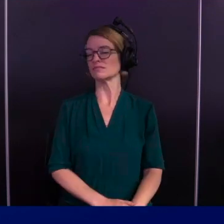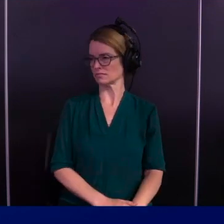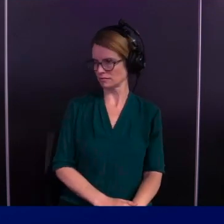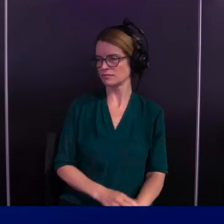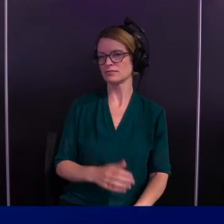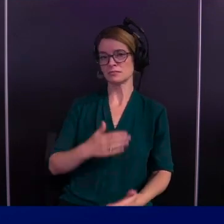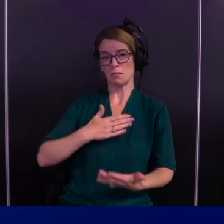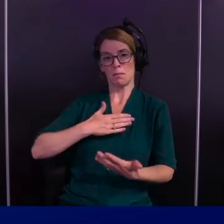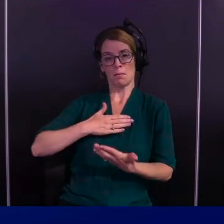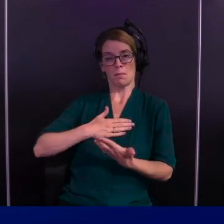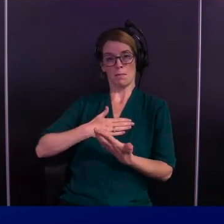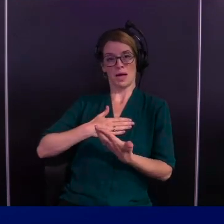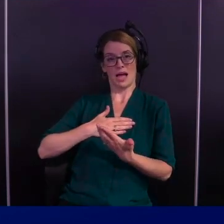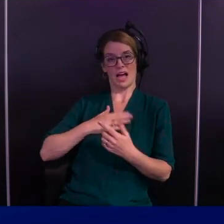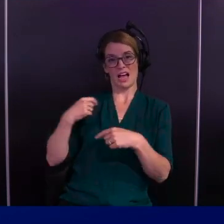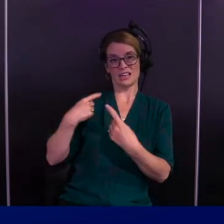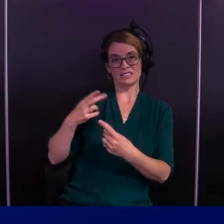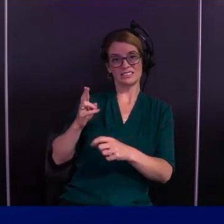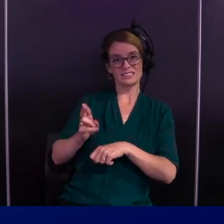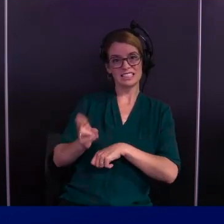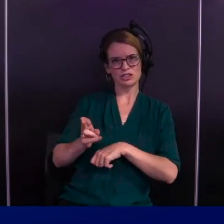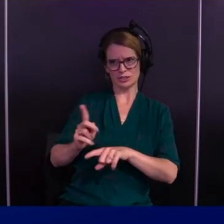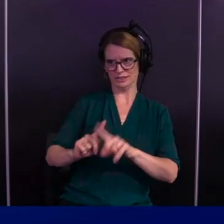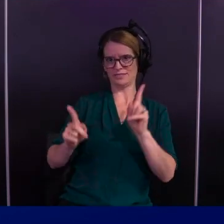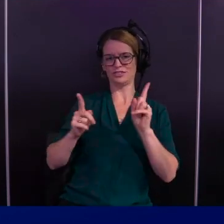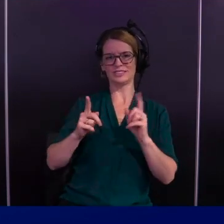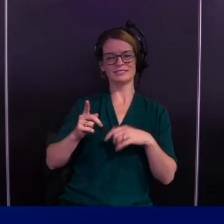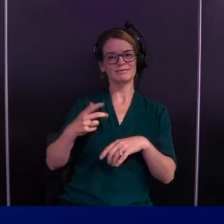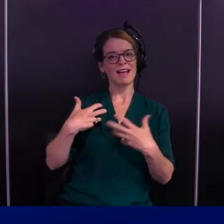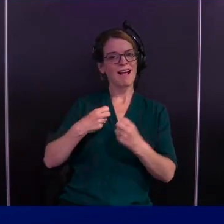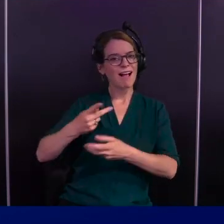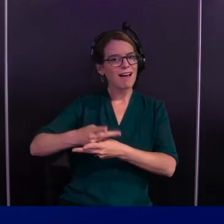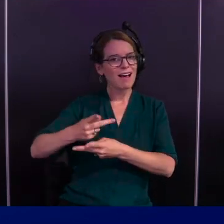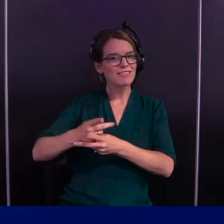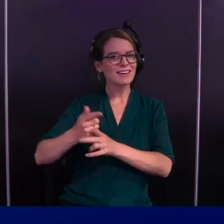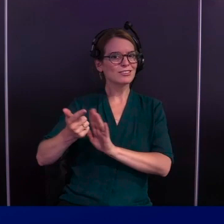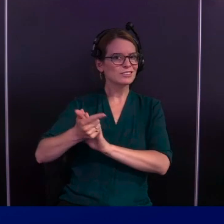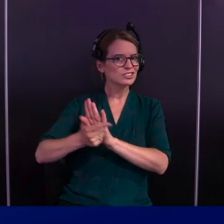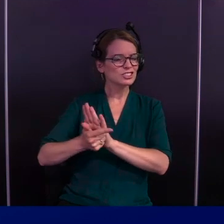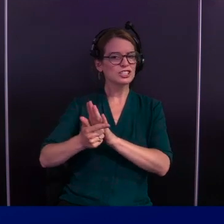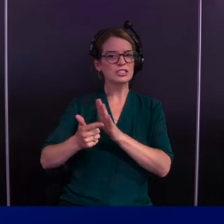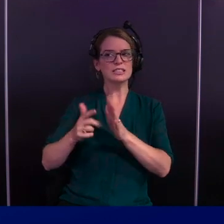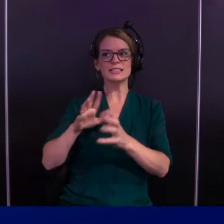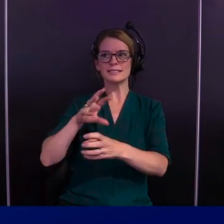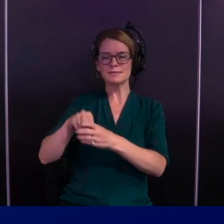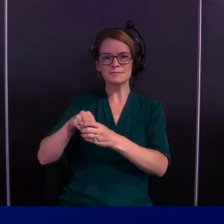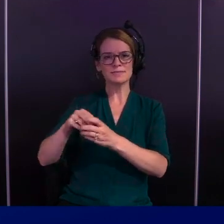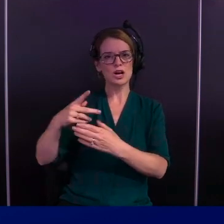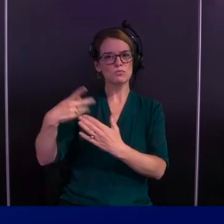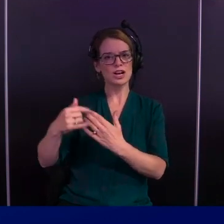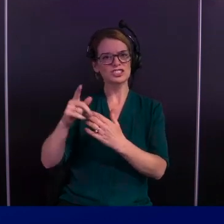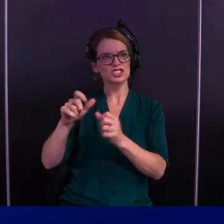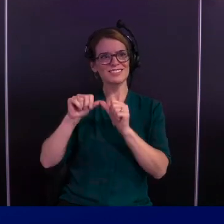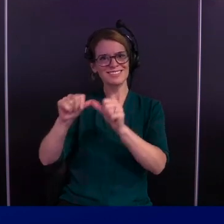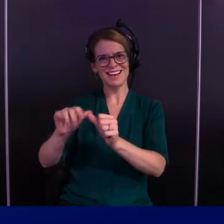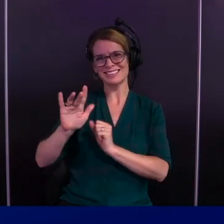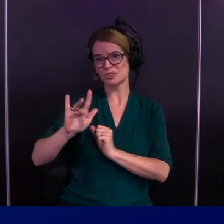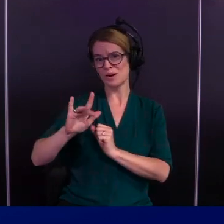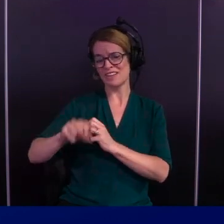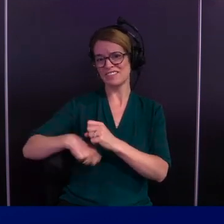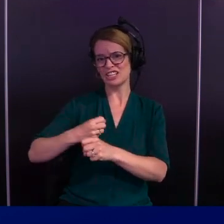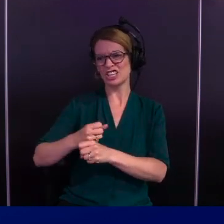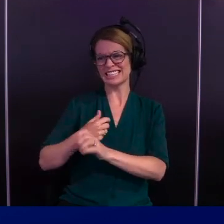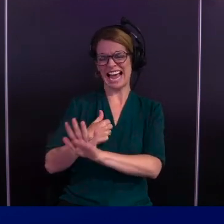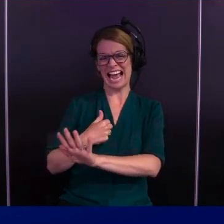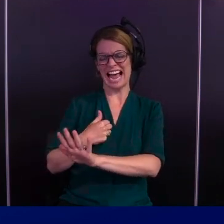non-traditional background, so I actually did healthcare legislation and got put on a project that was going to last 25 years, and I was like, I think I need to